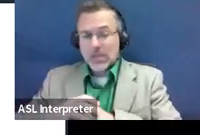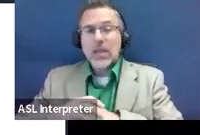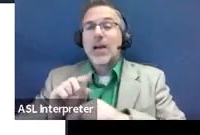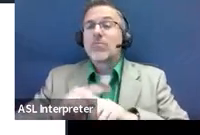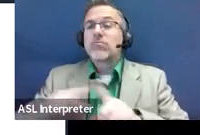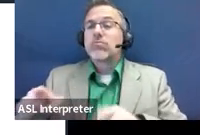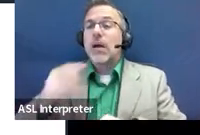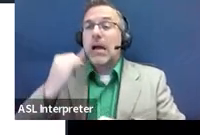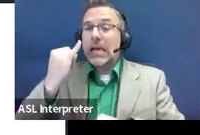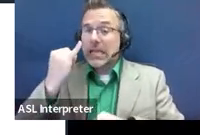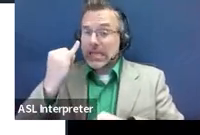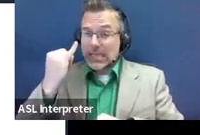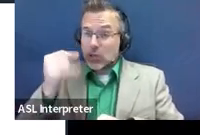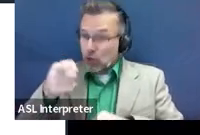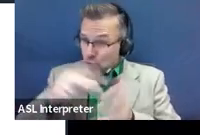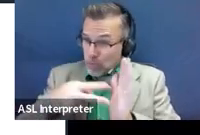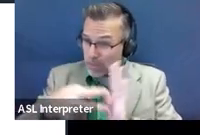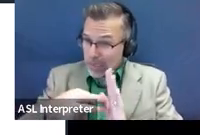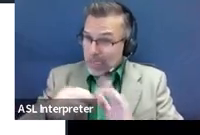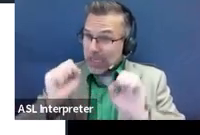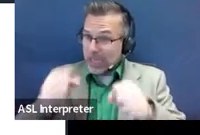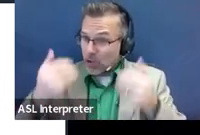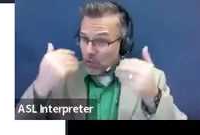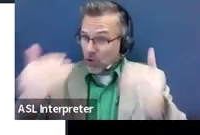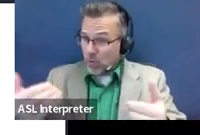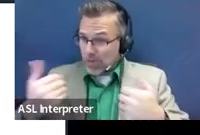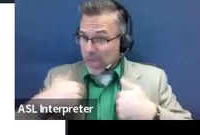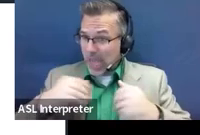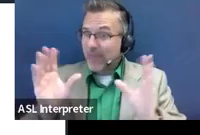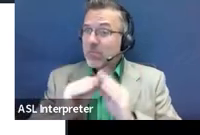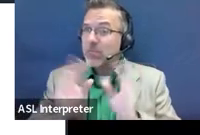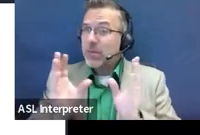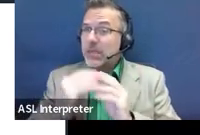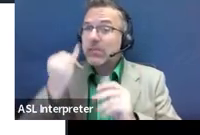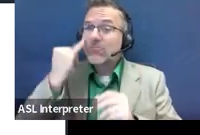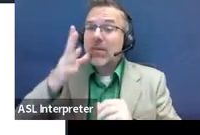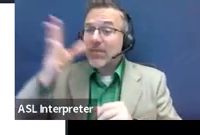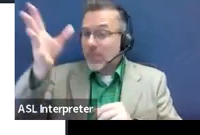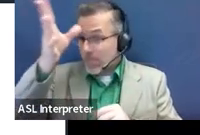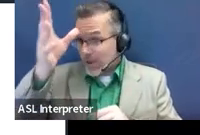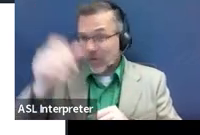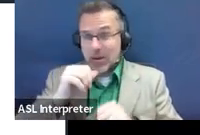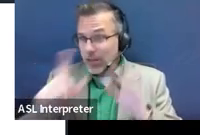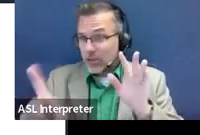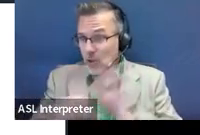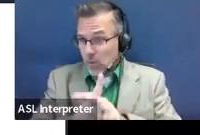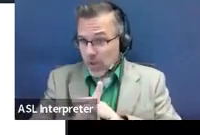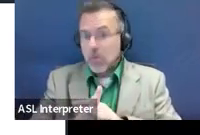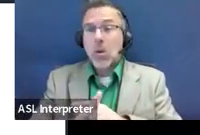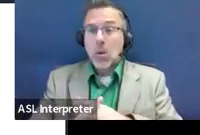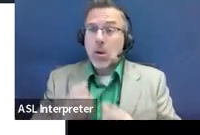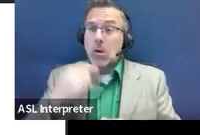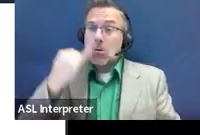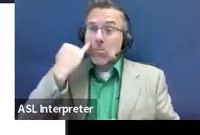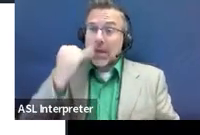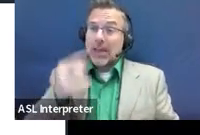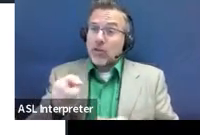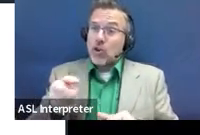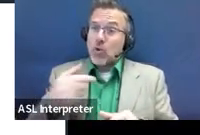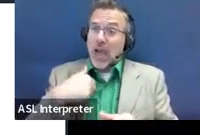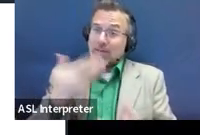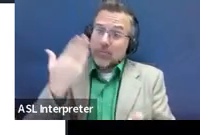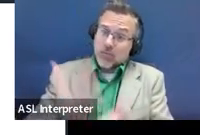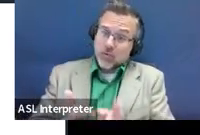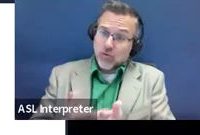if you're asking if you can hold the meeting without the parent, if you have your attempts documented on the advance written